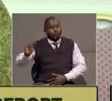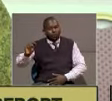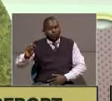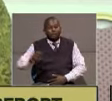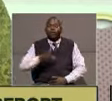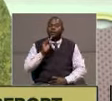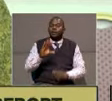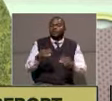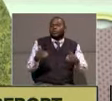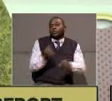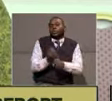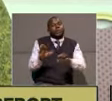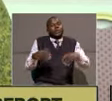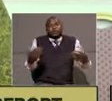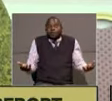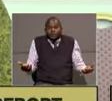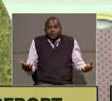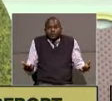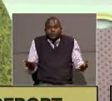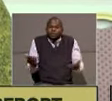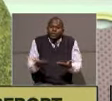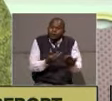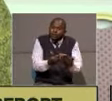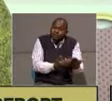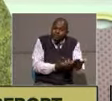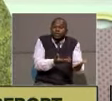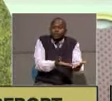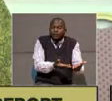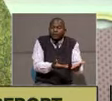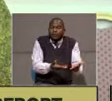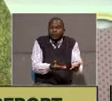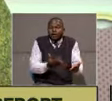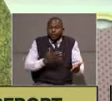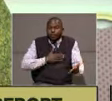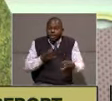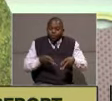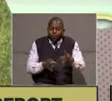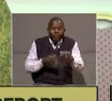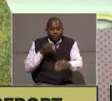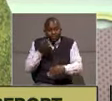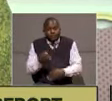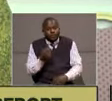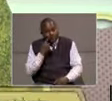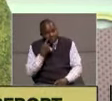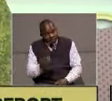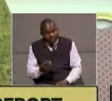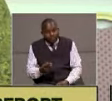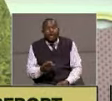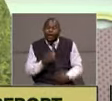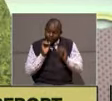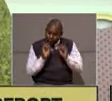speaker, so what can I do? But I put it on record that in that case, my way forward, and you see, is I will have